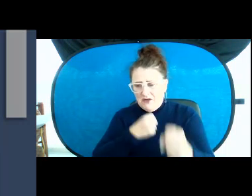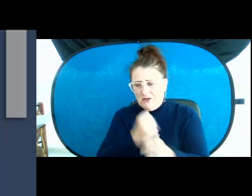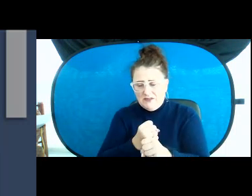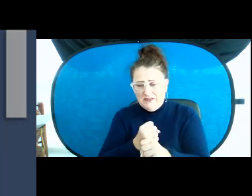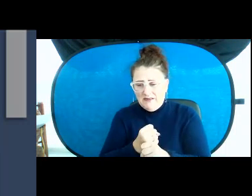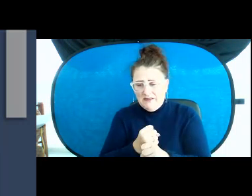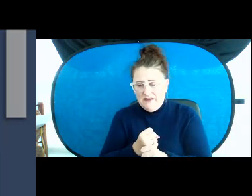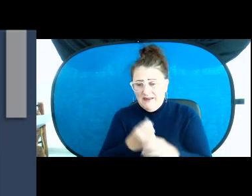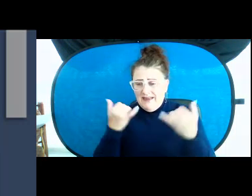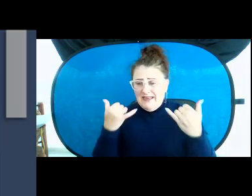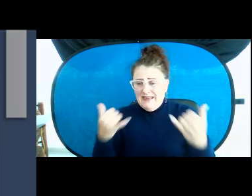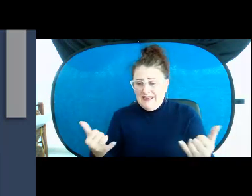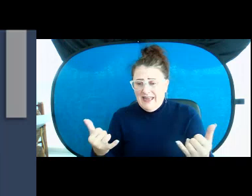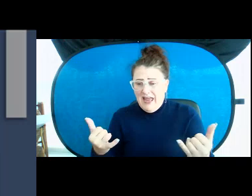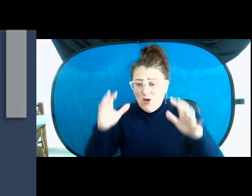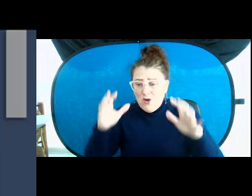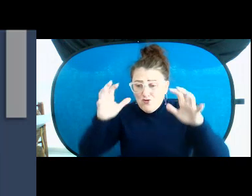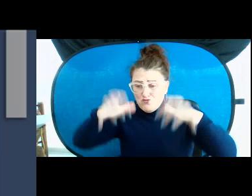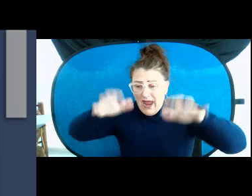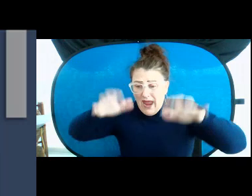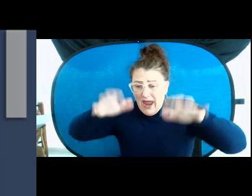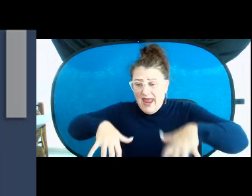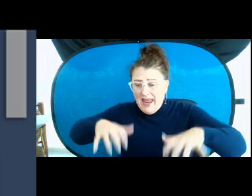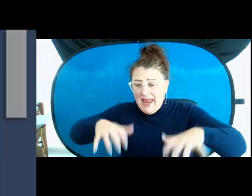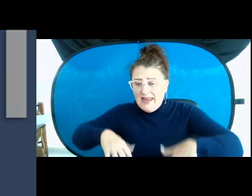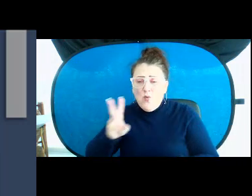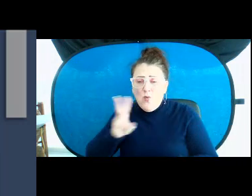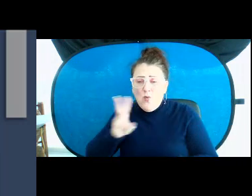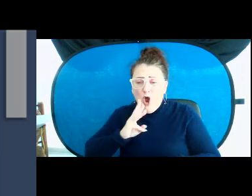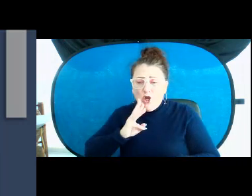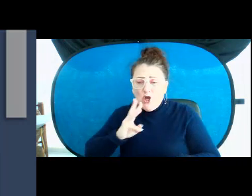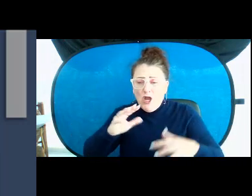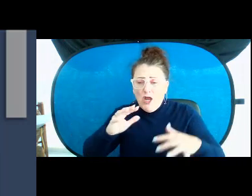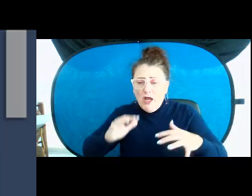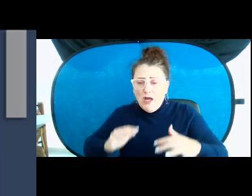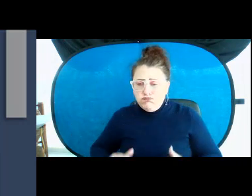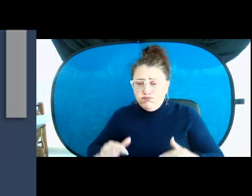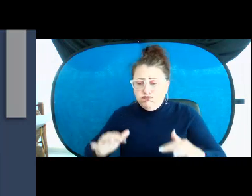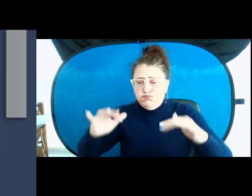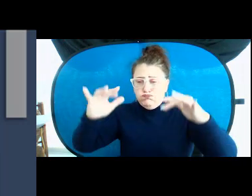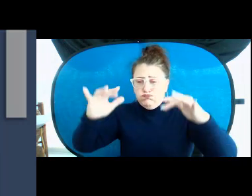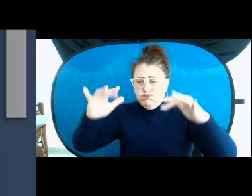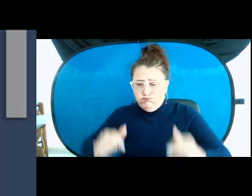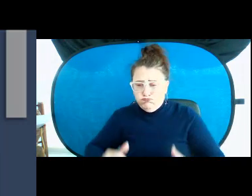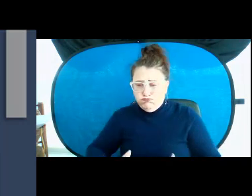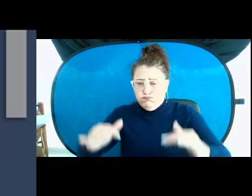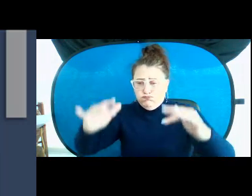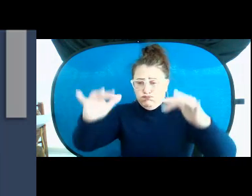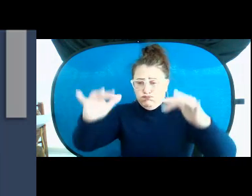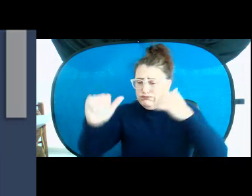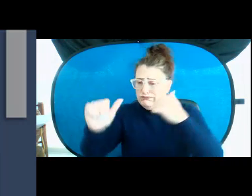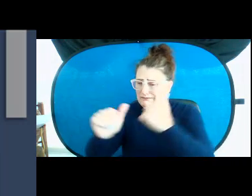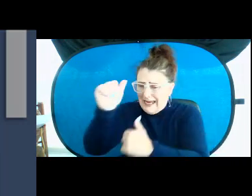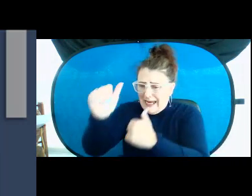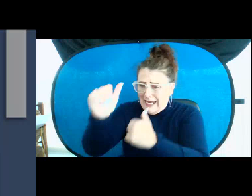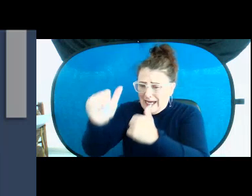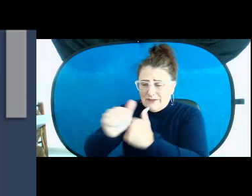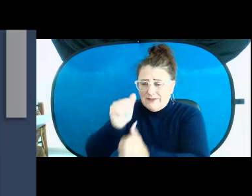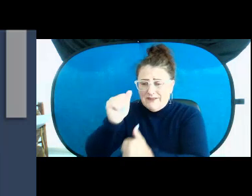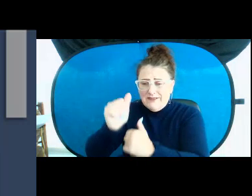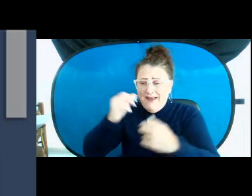a lake during the winters with reoccurring flooding conditions. It's one of the highest high